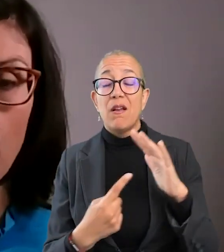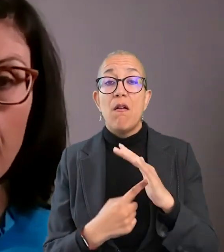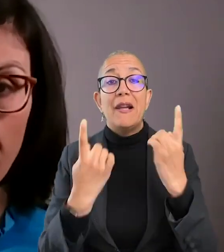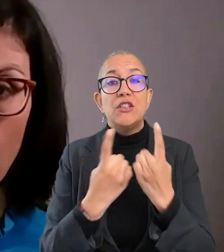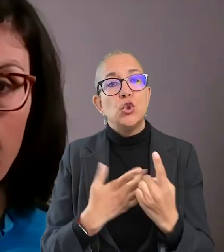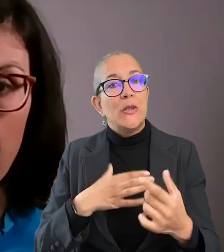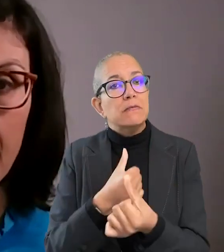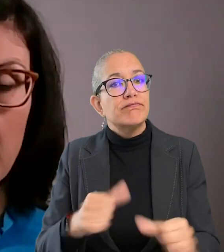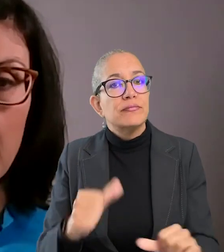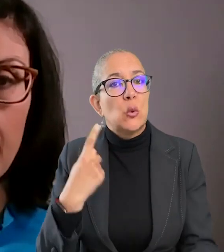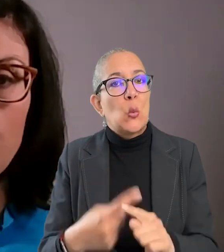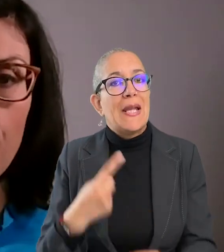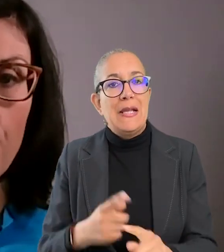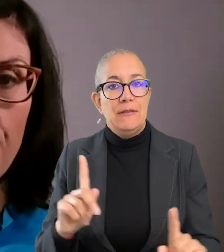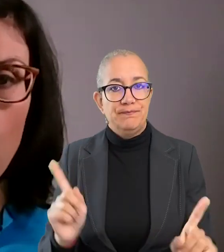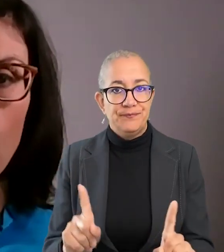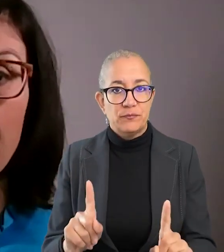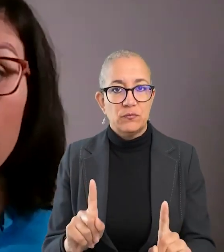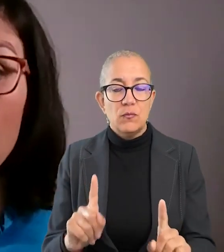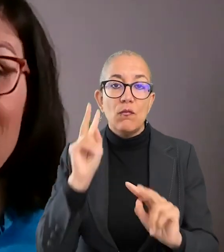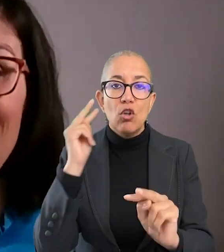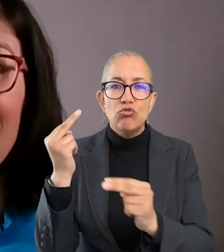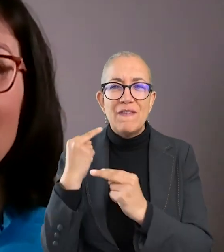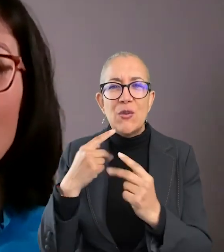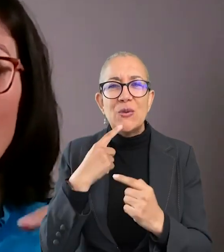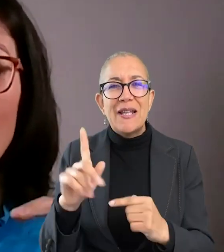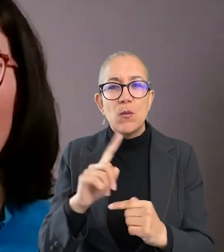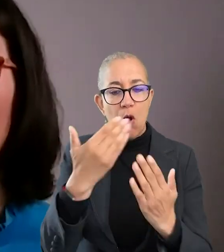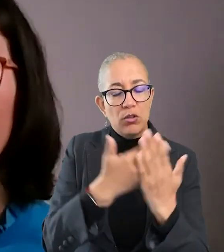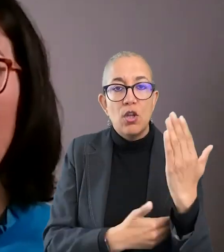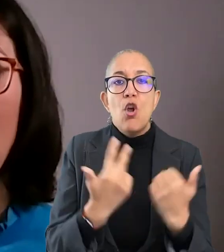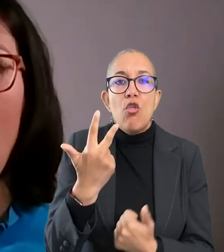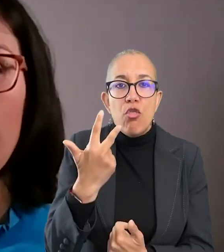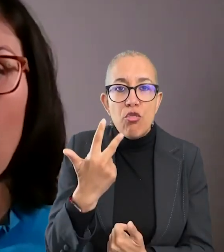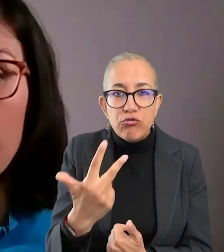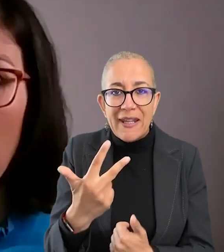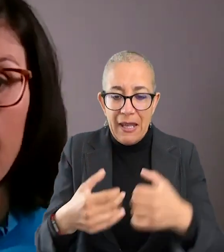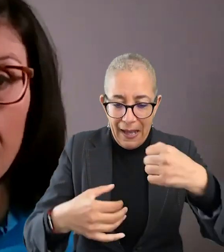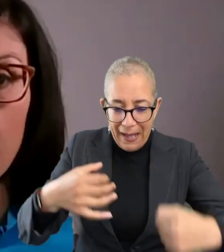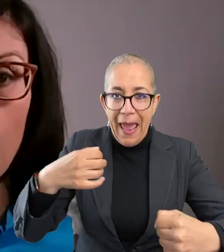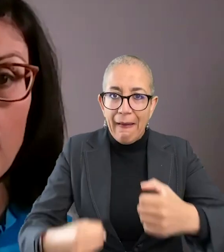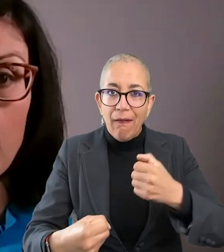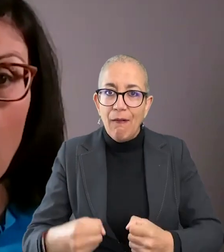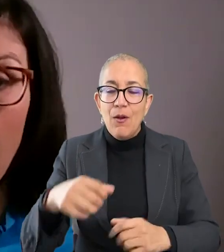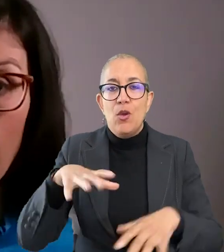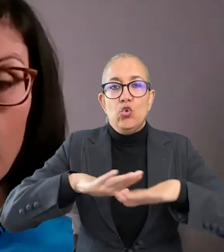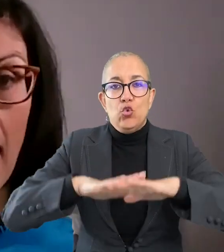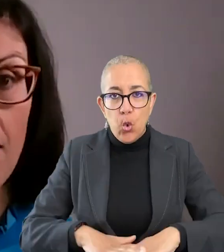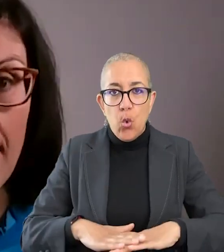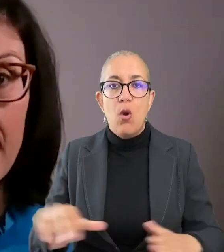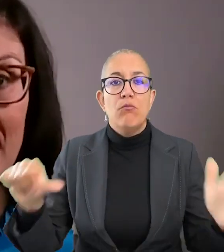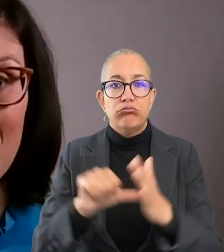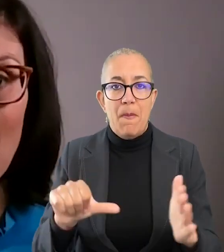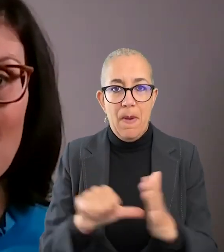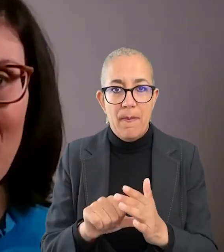needs resolving very quickly is what the review called the 3-legged stool problem. And I'm clear that whilst I will